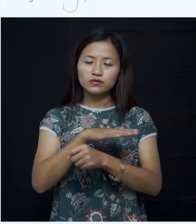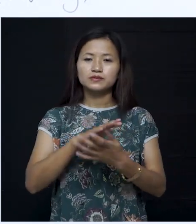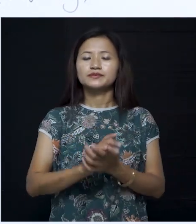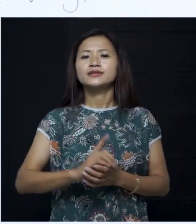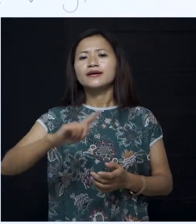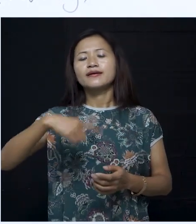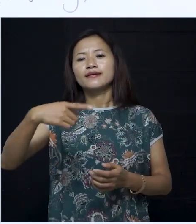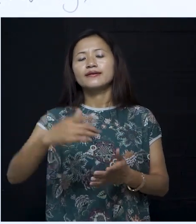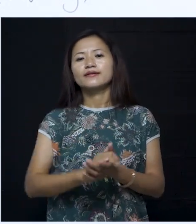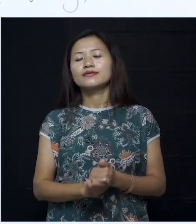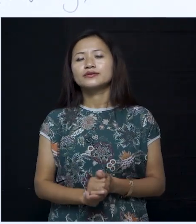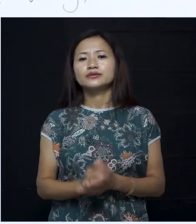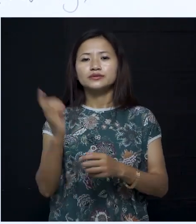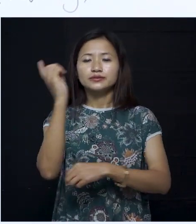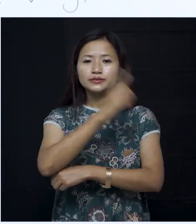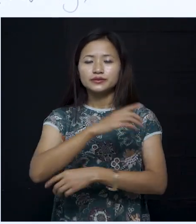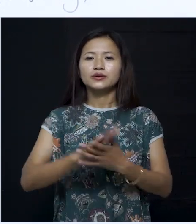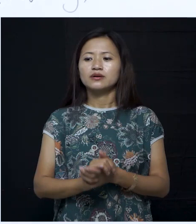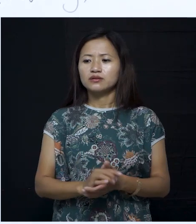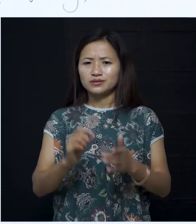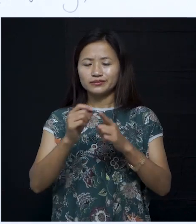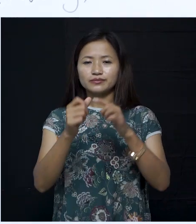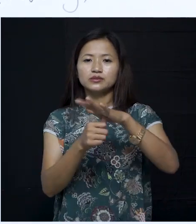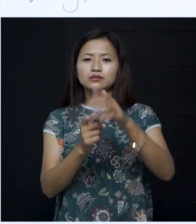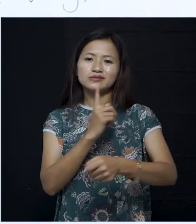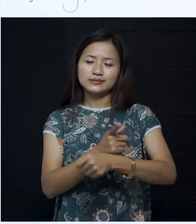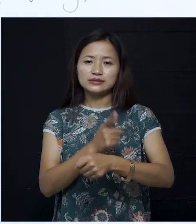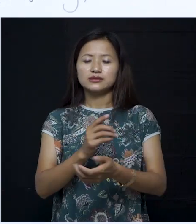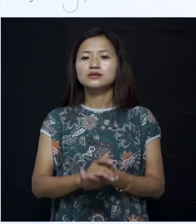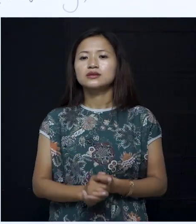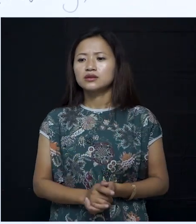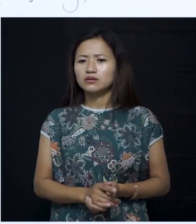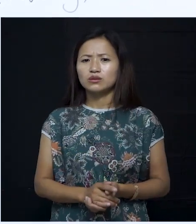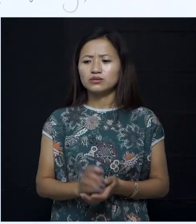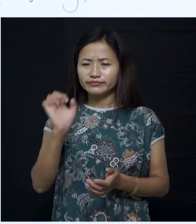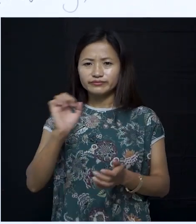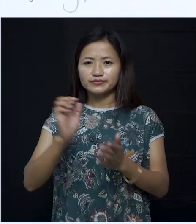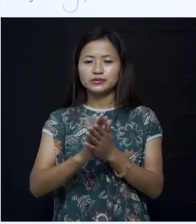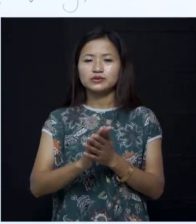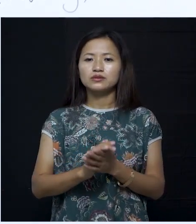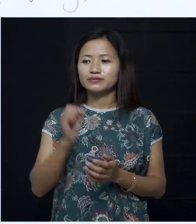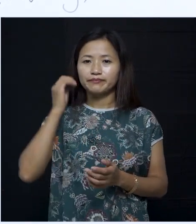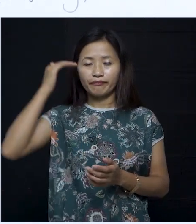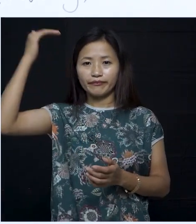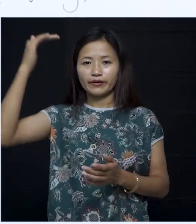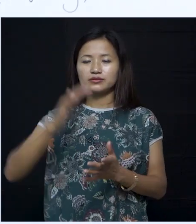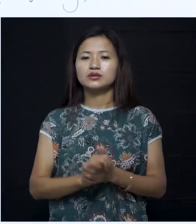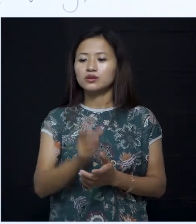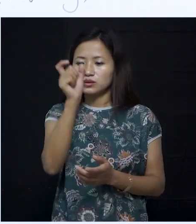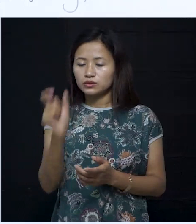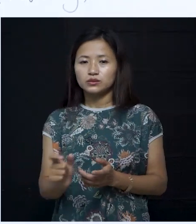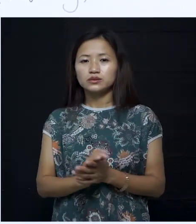isn't it? From your teachers, from your principal, or sometimes even from your seniors. You hear this, so these words